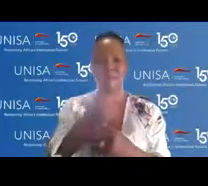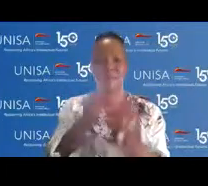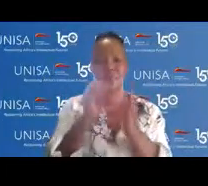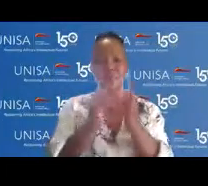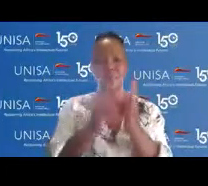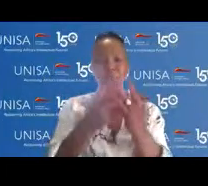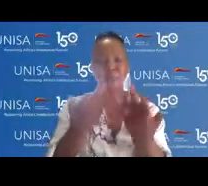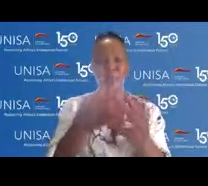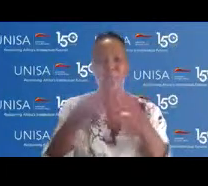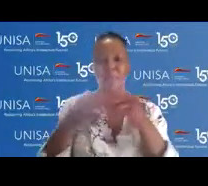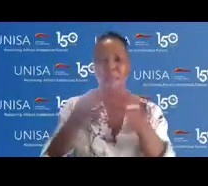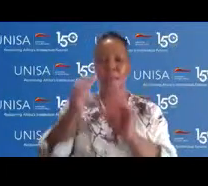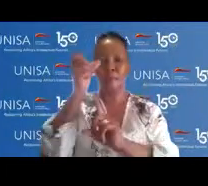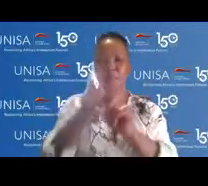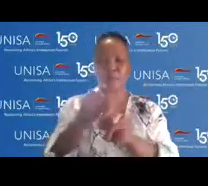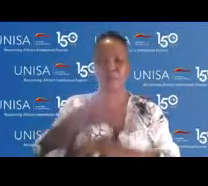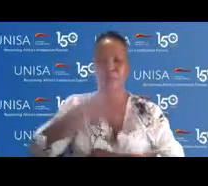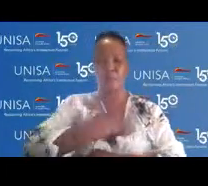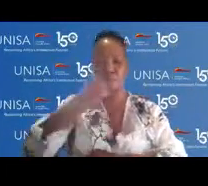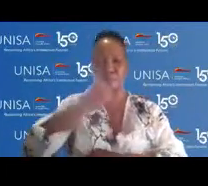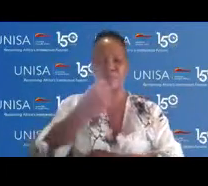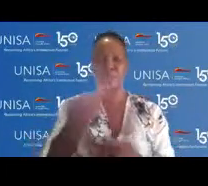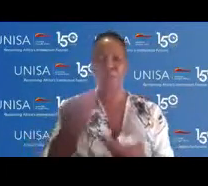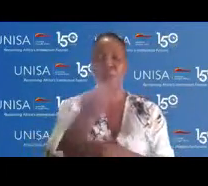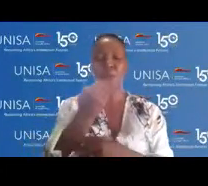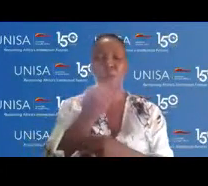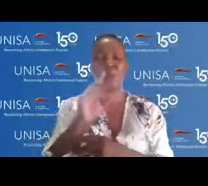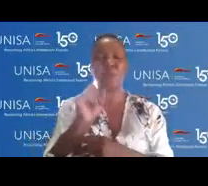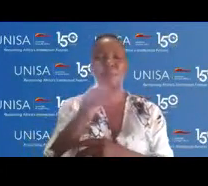Anyone brave? What's a chatbot?